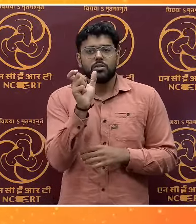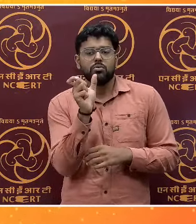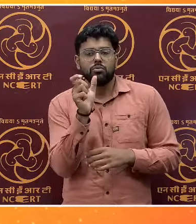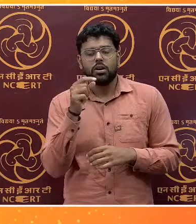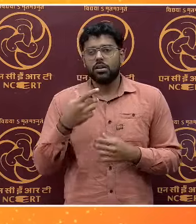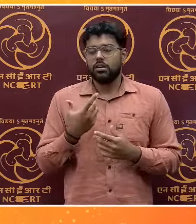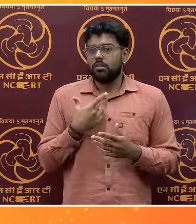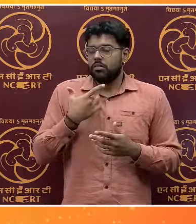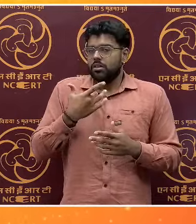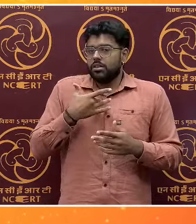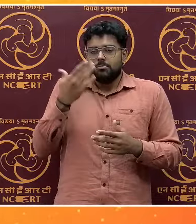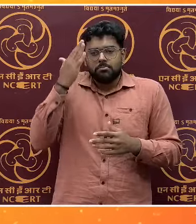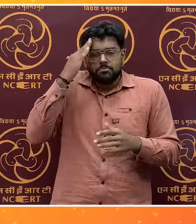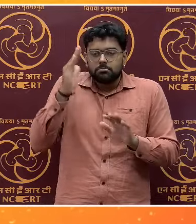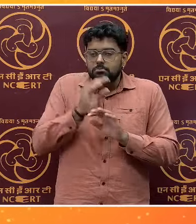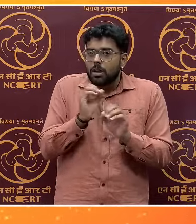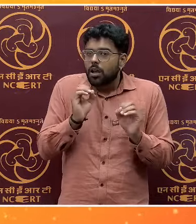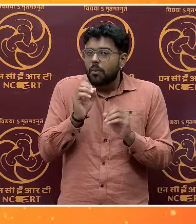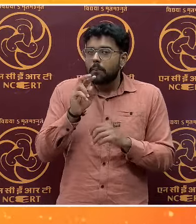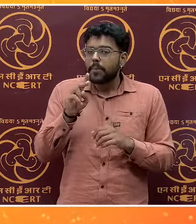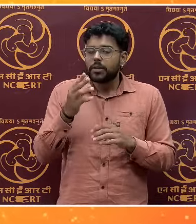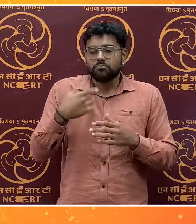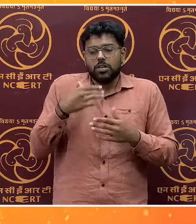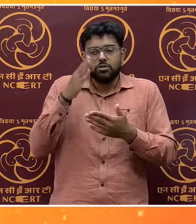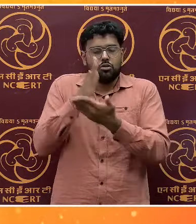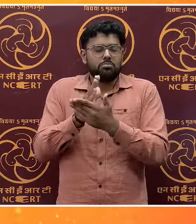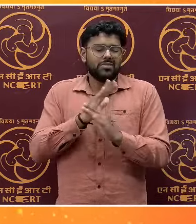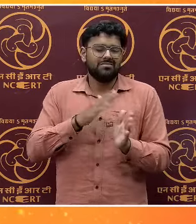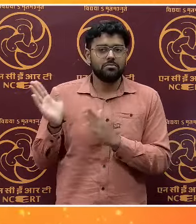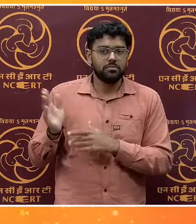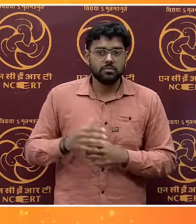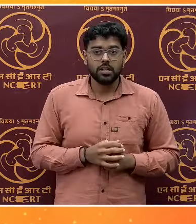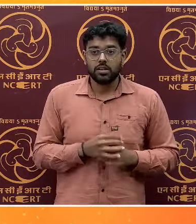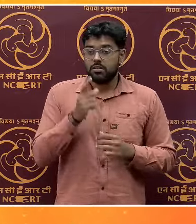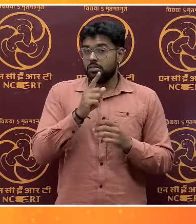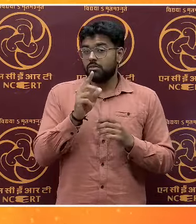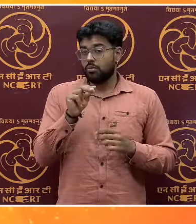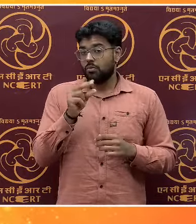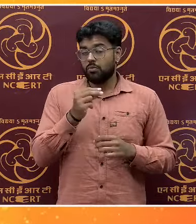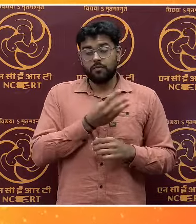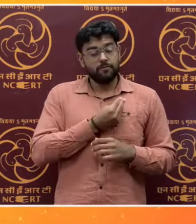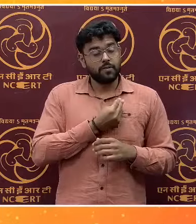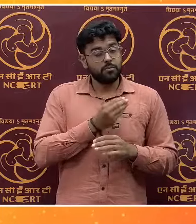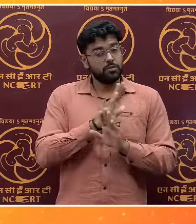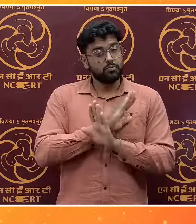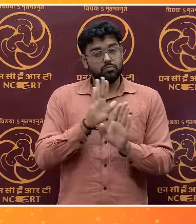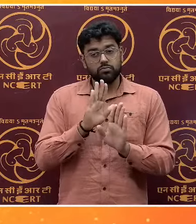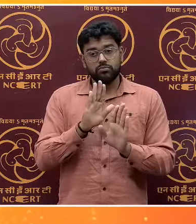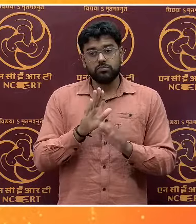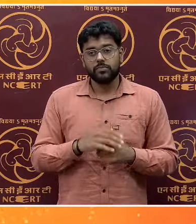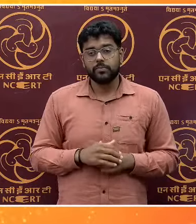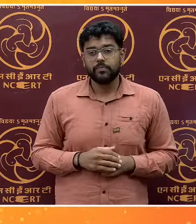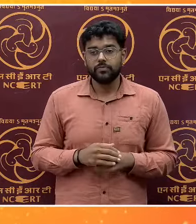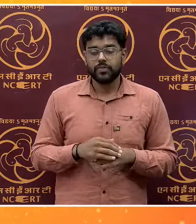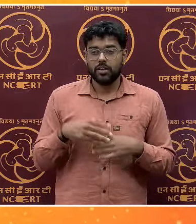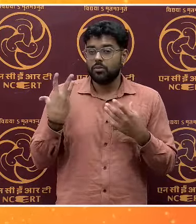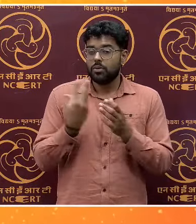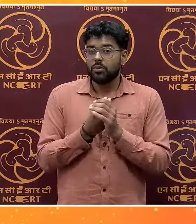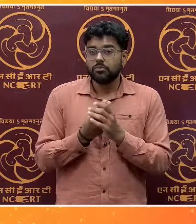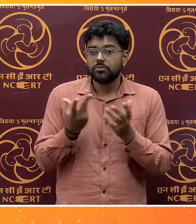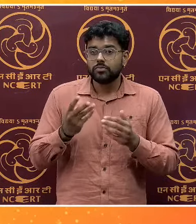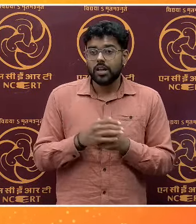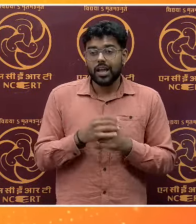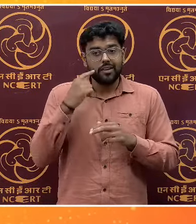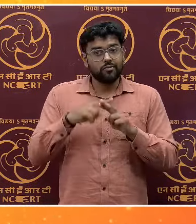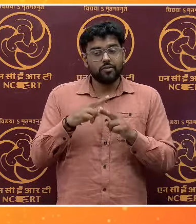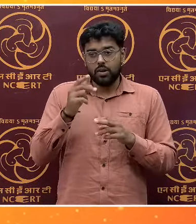meaning, and we just stop reading the poem. Yes. No, don't fear unfamiliar words, because how we can go with